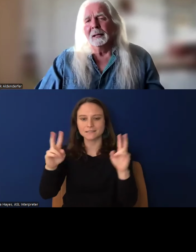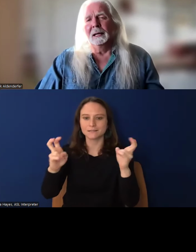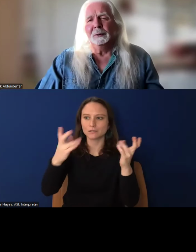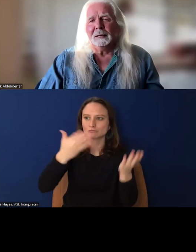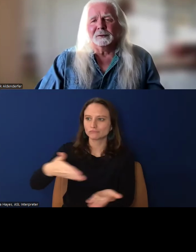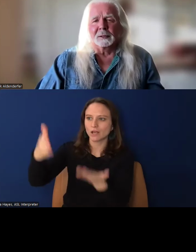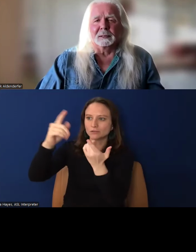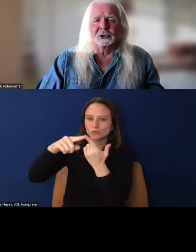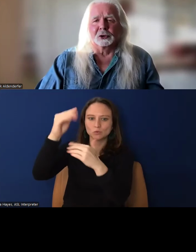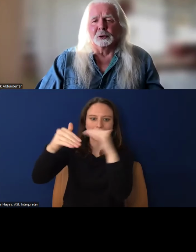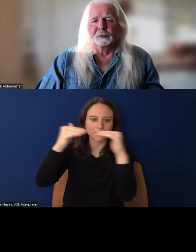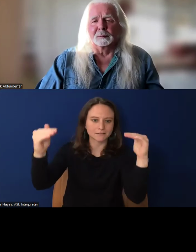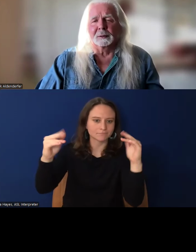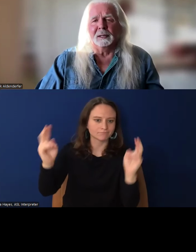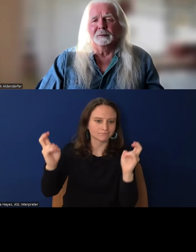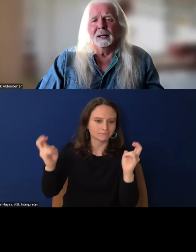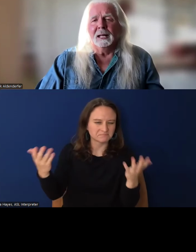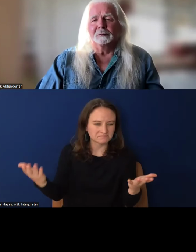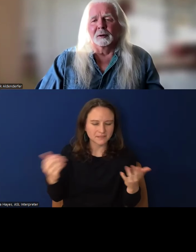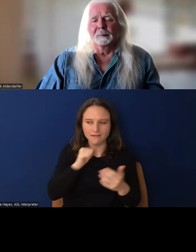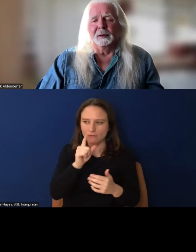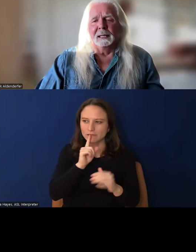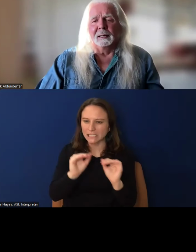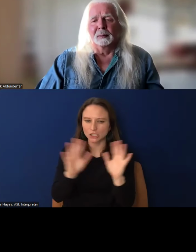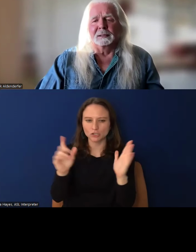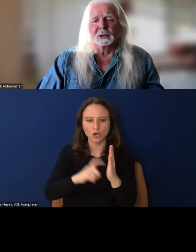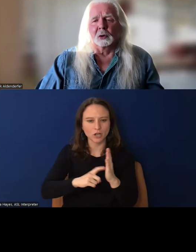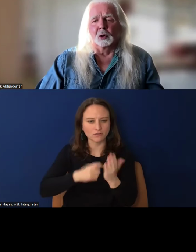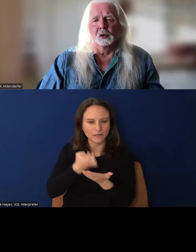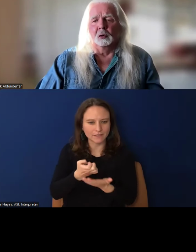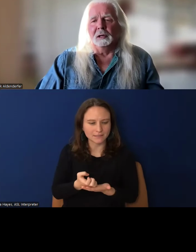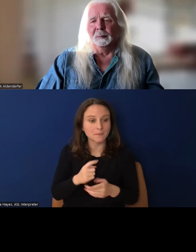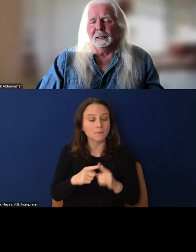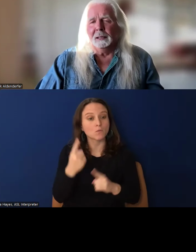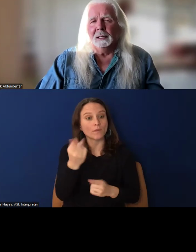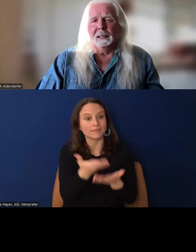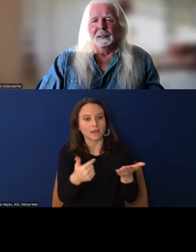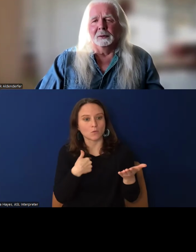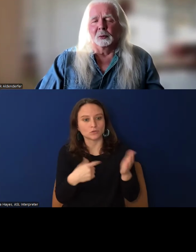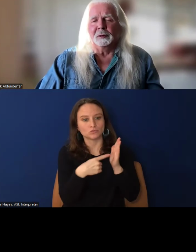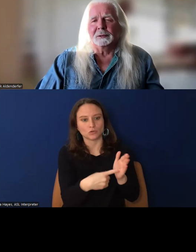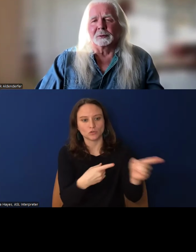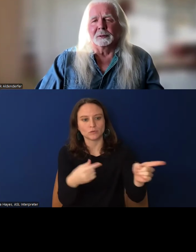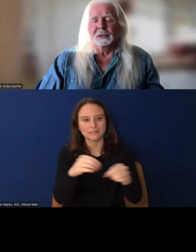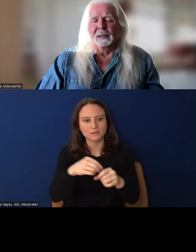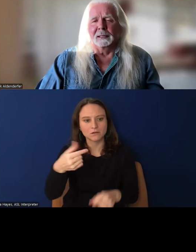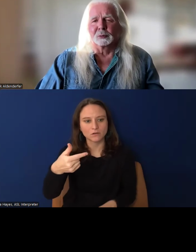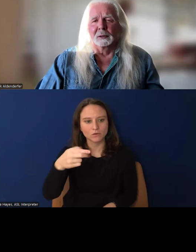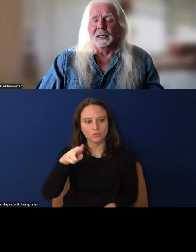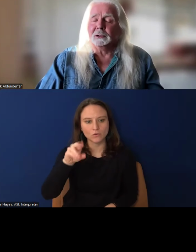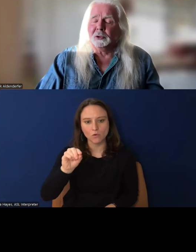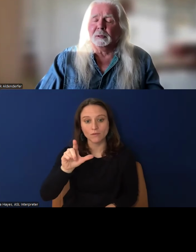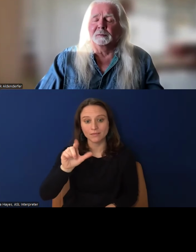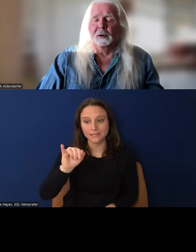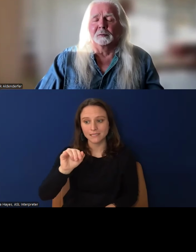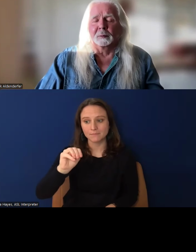but I do have something to show you from a place called Guolimi in northeastern Tibet as well,